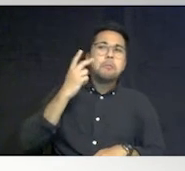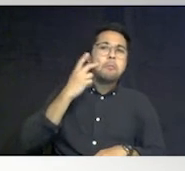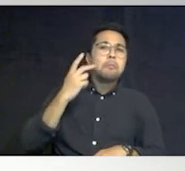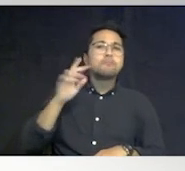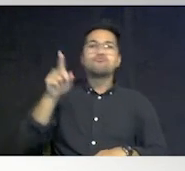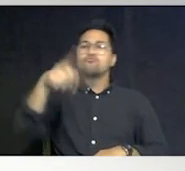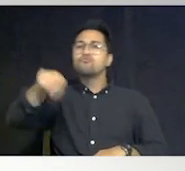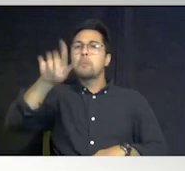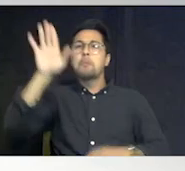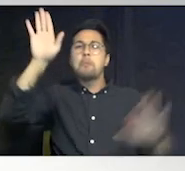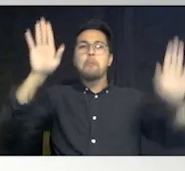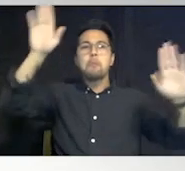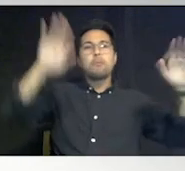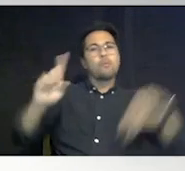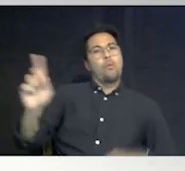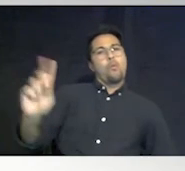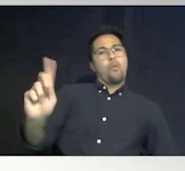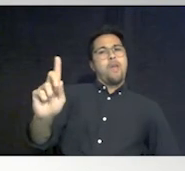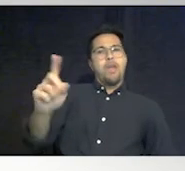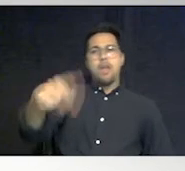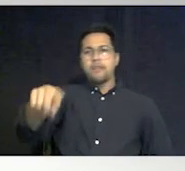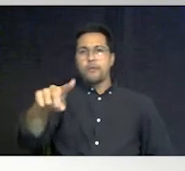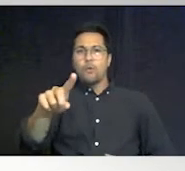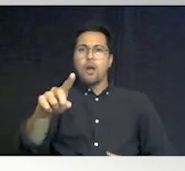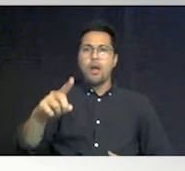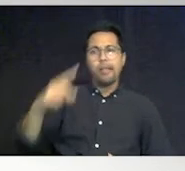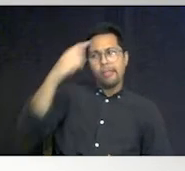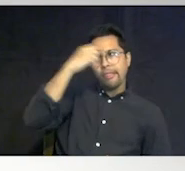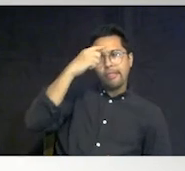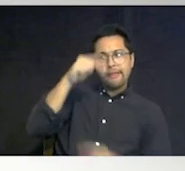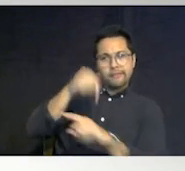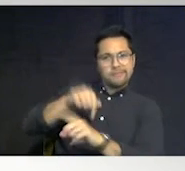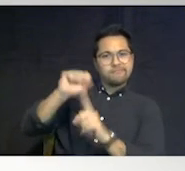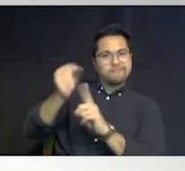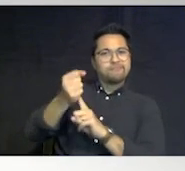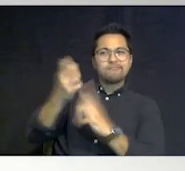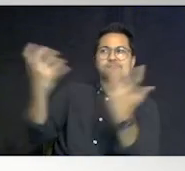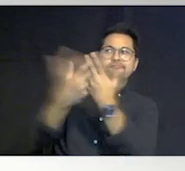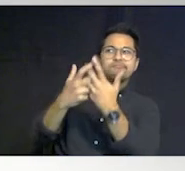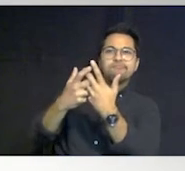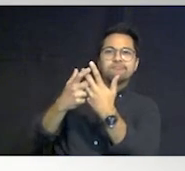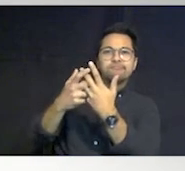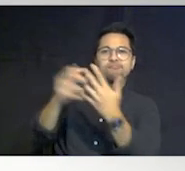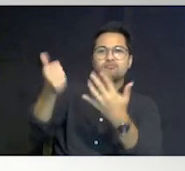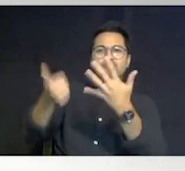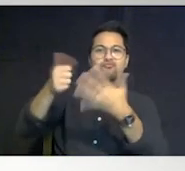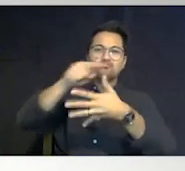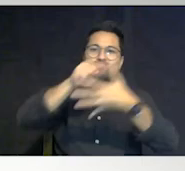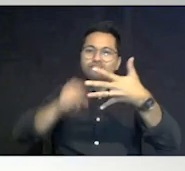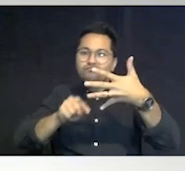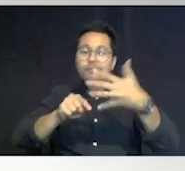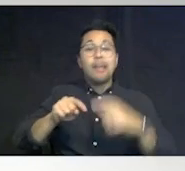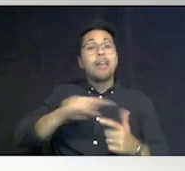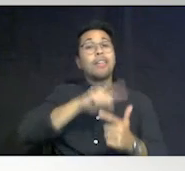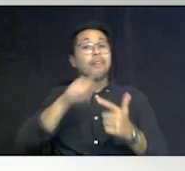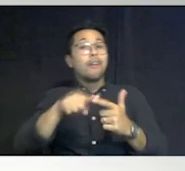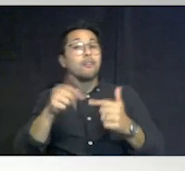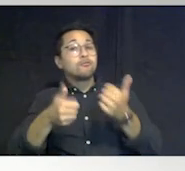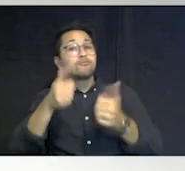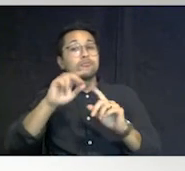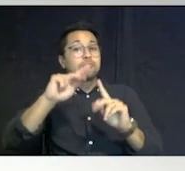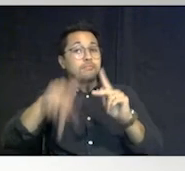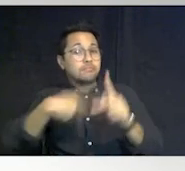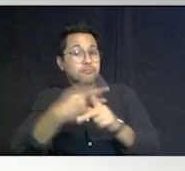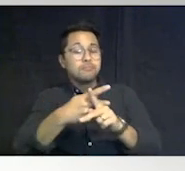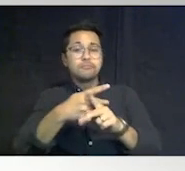hands where on this continuum that you think the scenario may fall. And then what type of dispute resolution option might